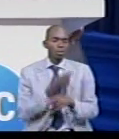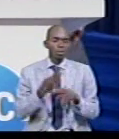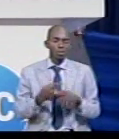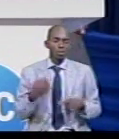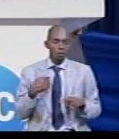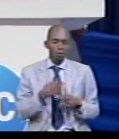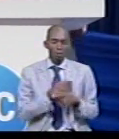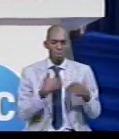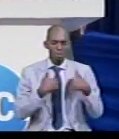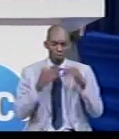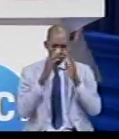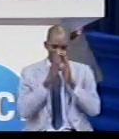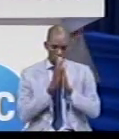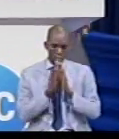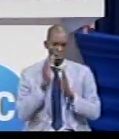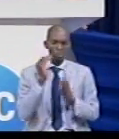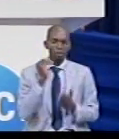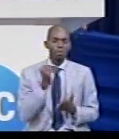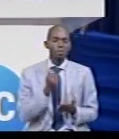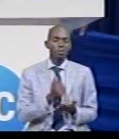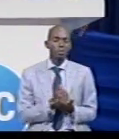pray.